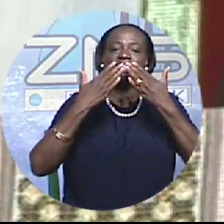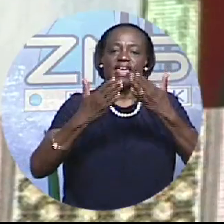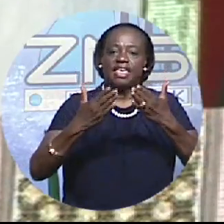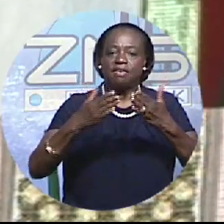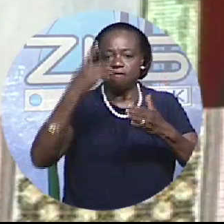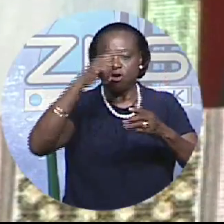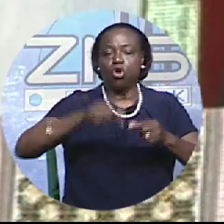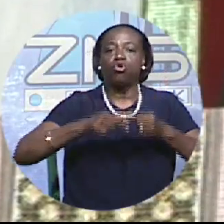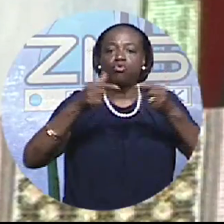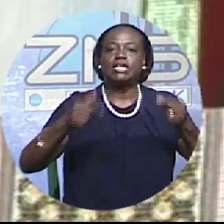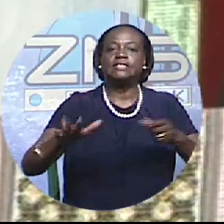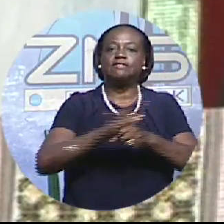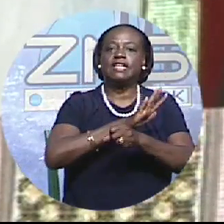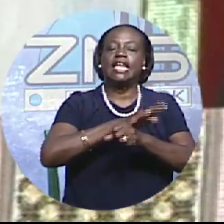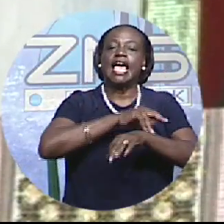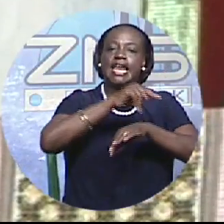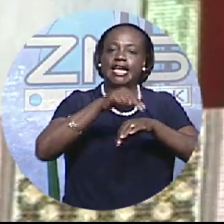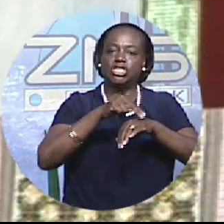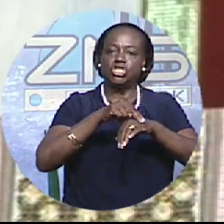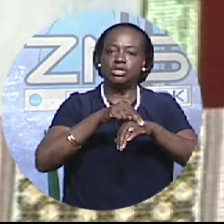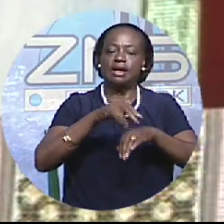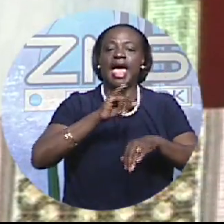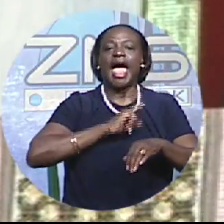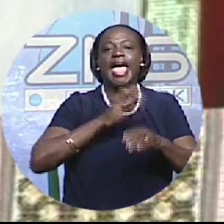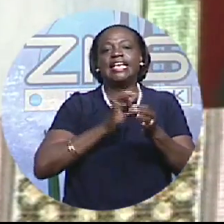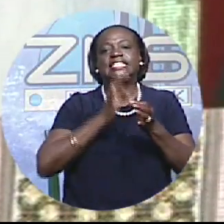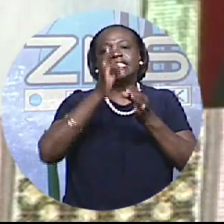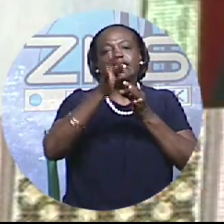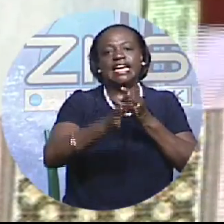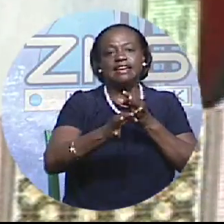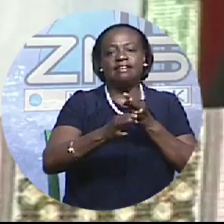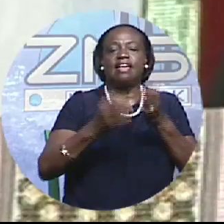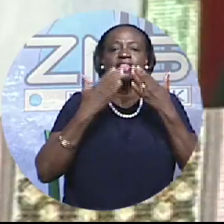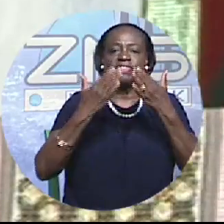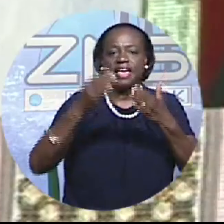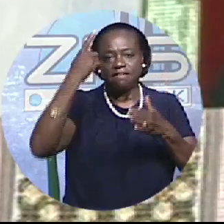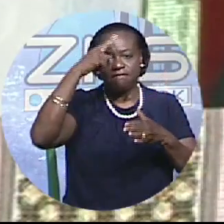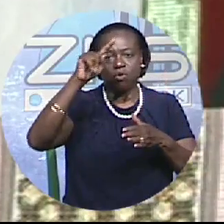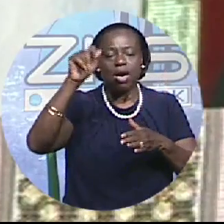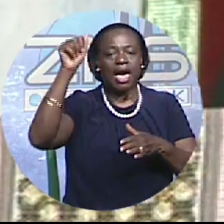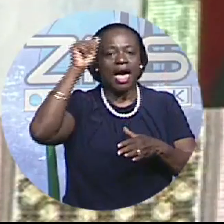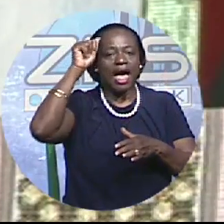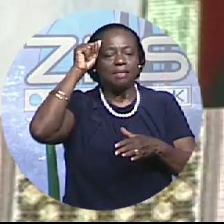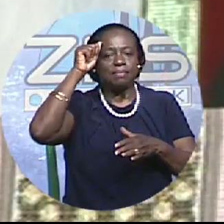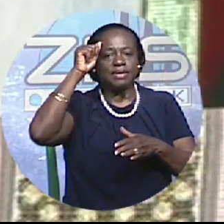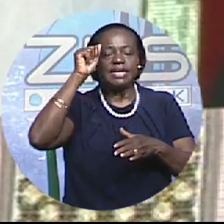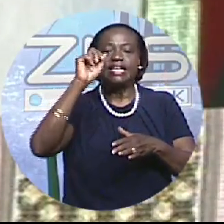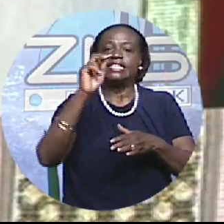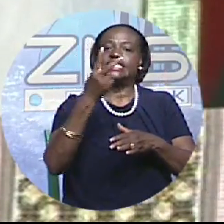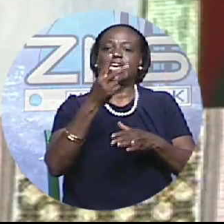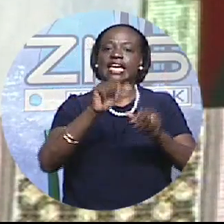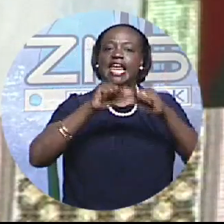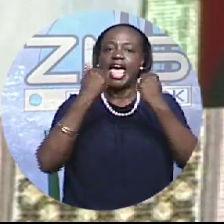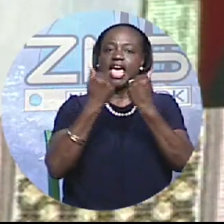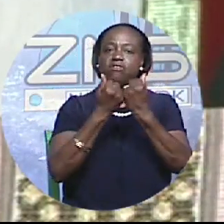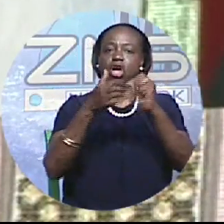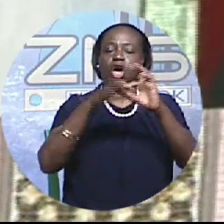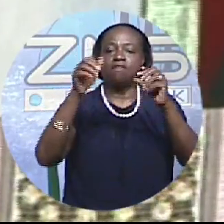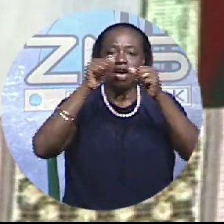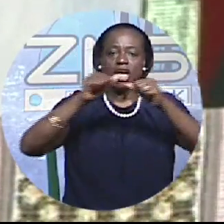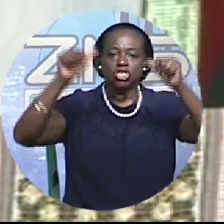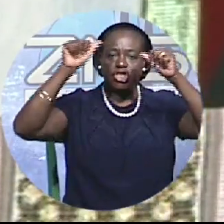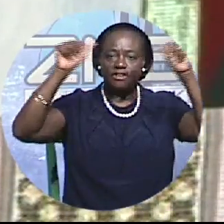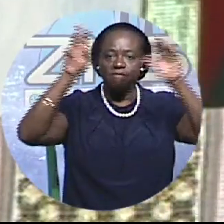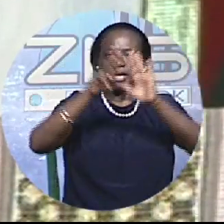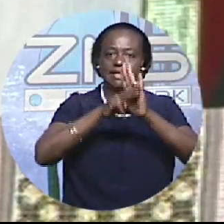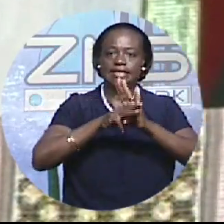grateful nation. I also extend the thanks of the nation for Sir Albert's second major area of achievement as a